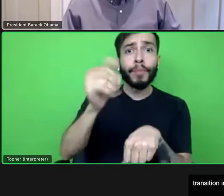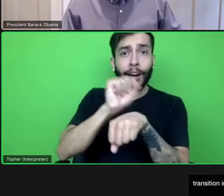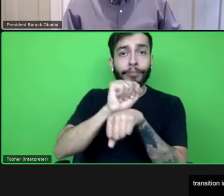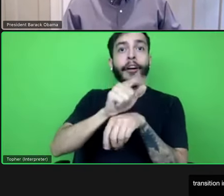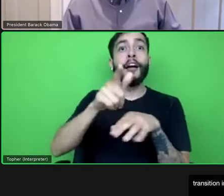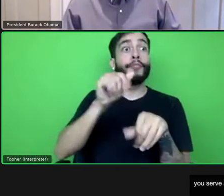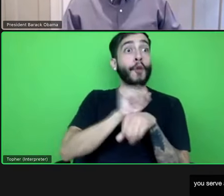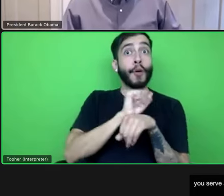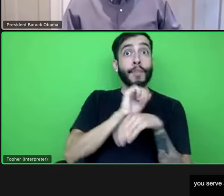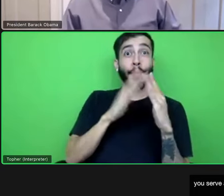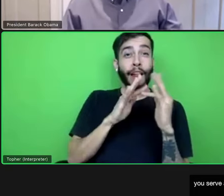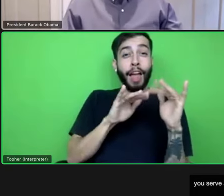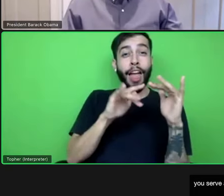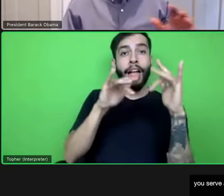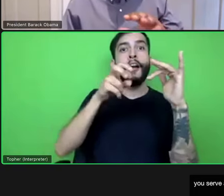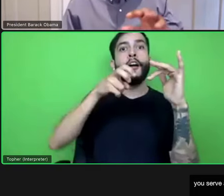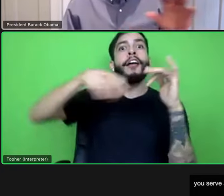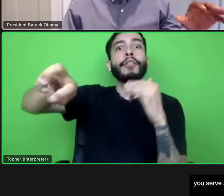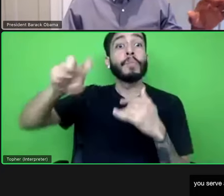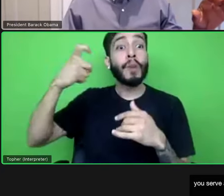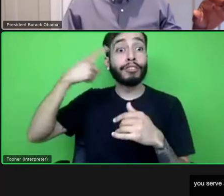important capacities. And I'm wondering,